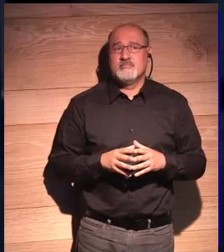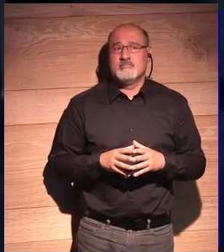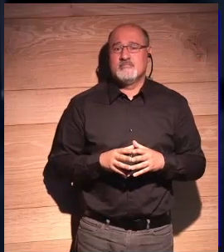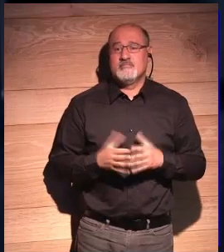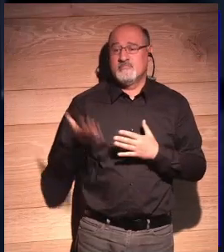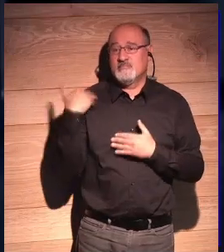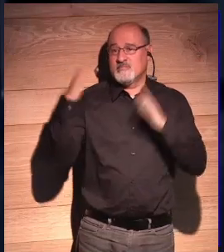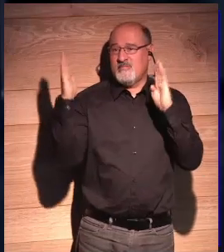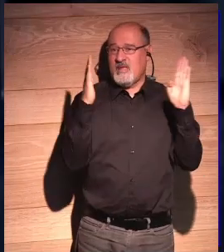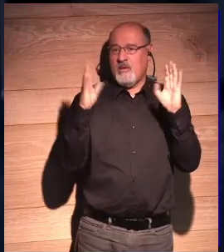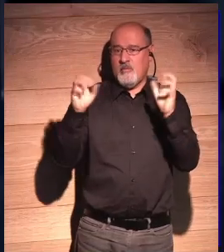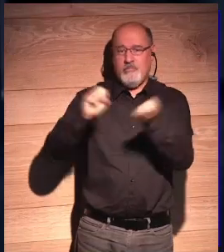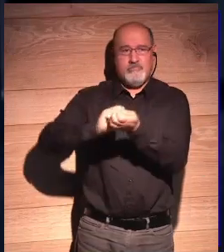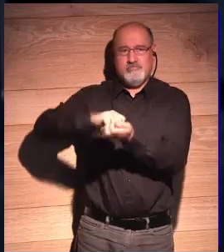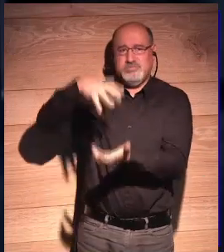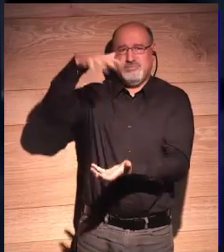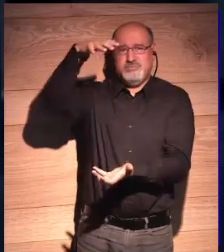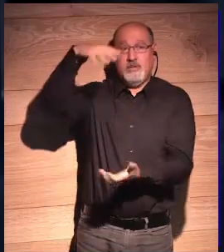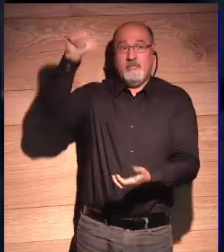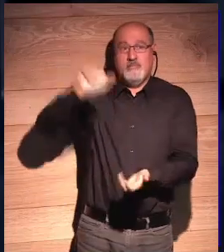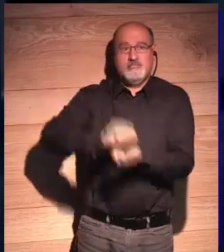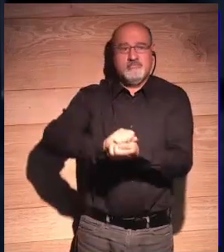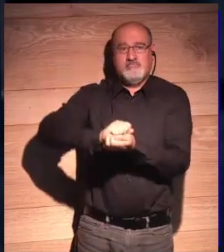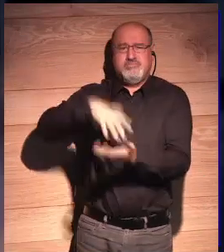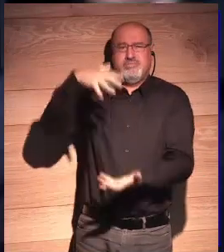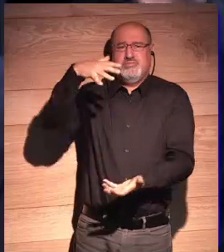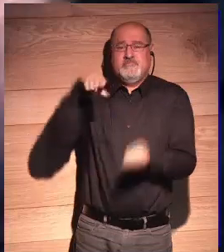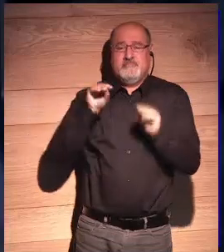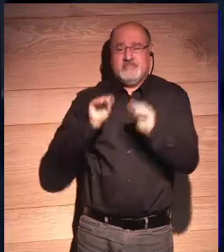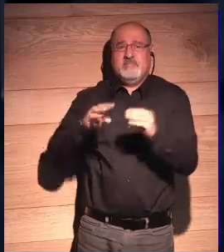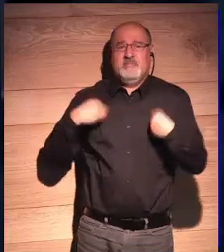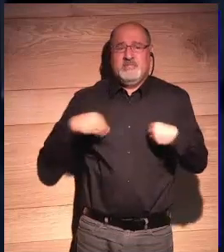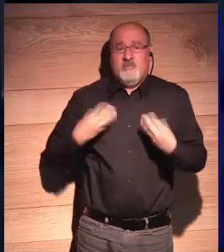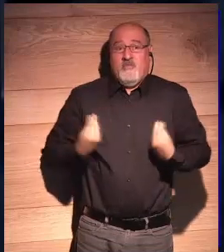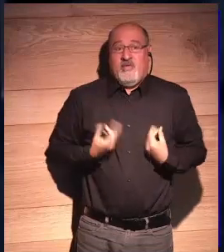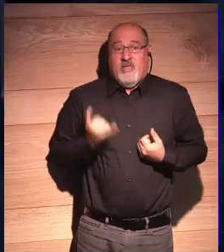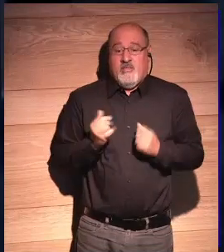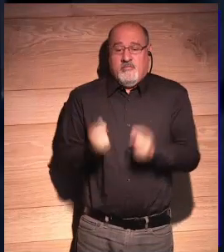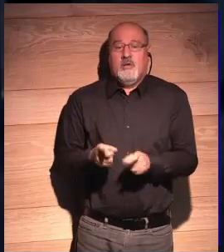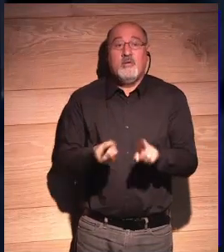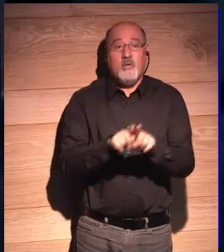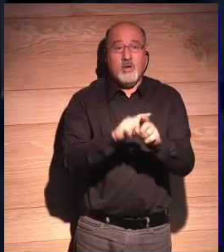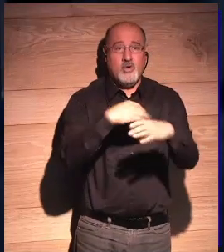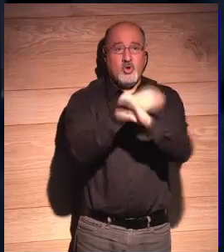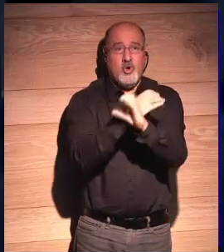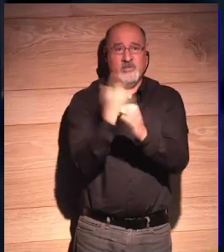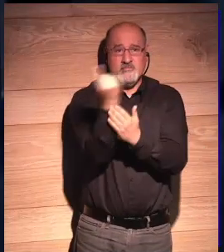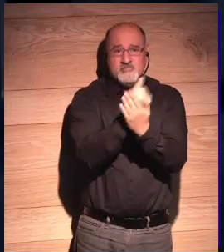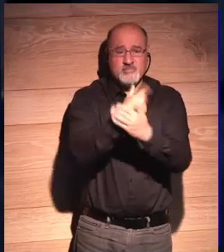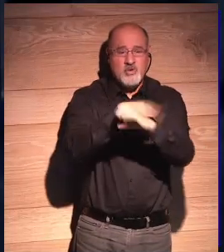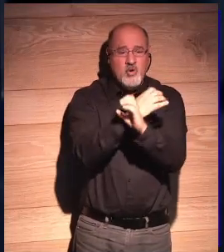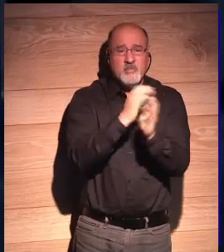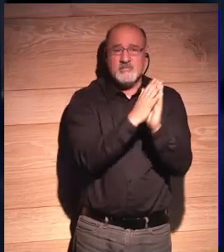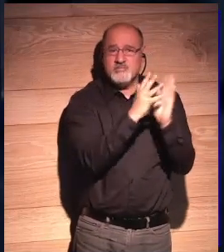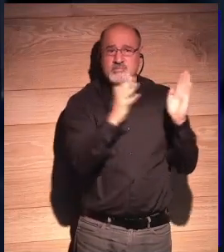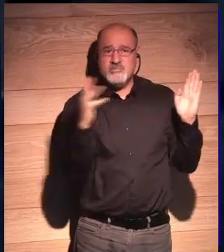what I liked about it was that it wasn't, and just like the comic turned into actors, it was an actual